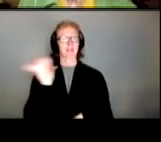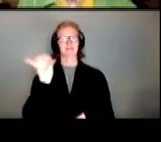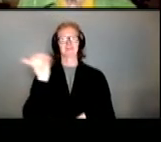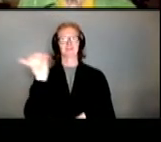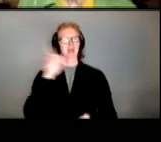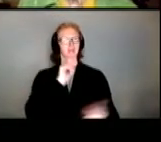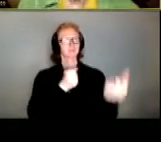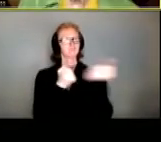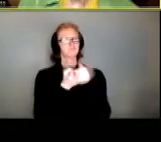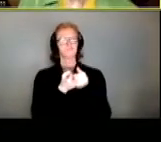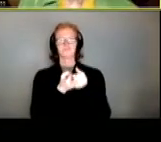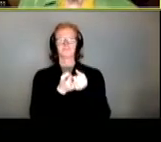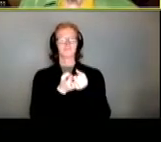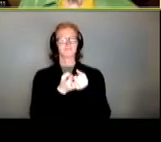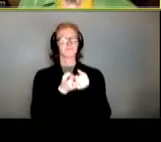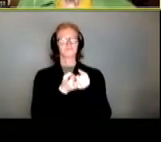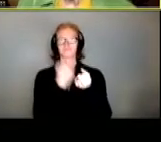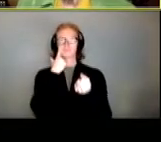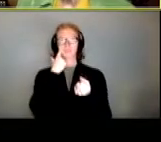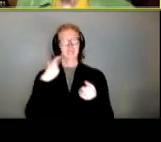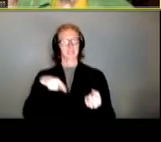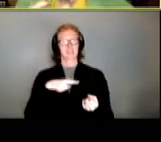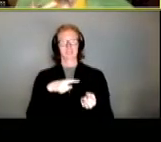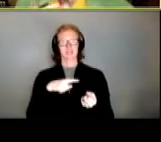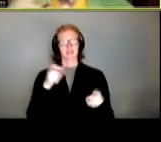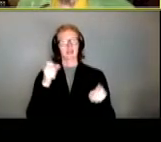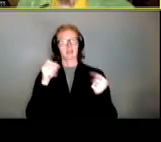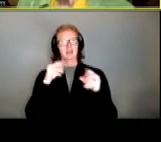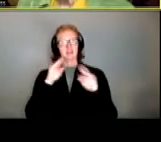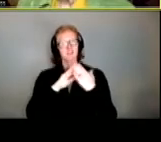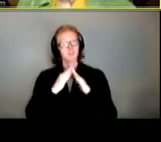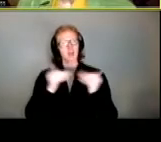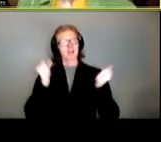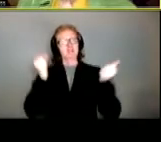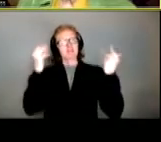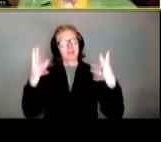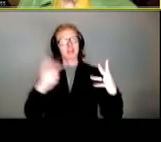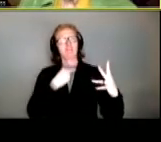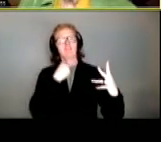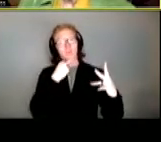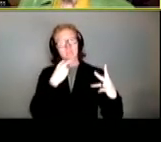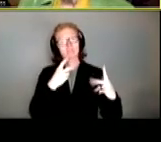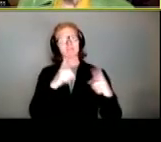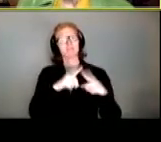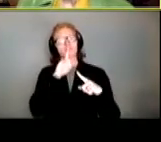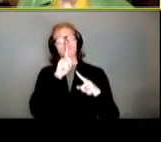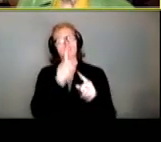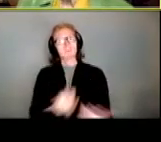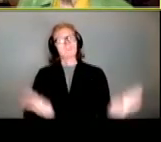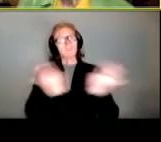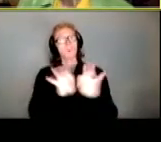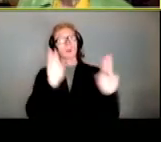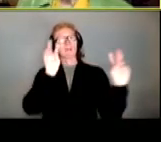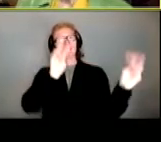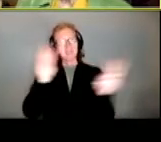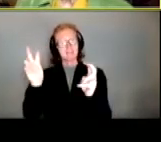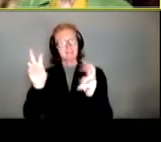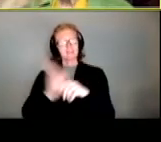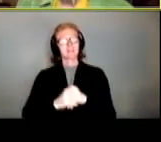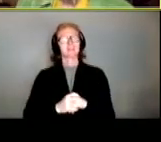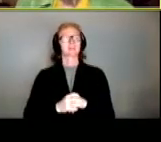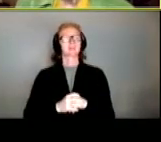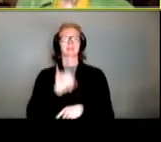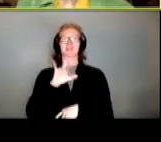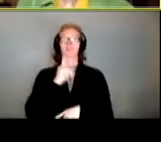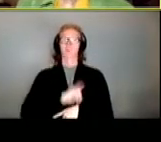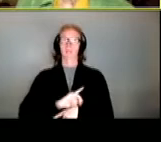because the public has a lot of voices, but you're going to hear some really important themes. And so if you can